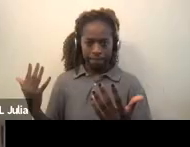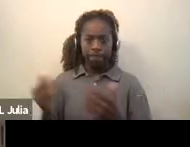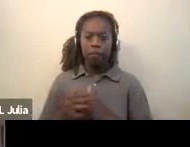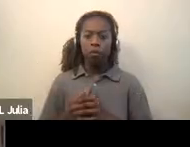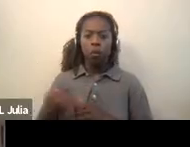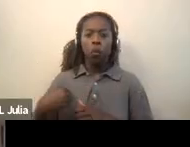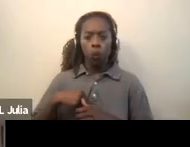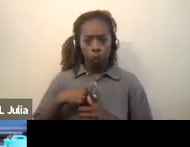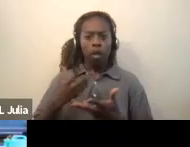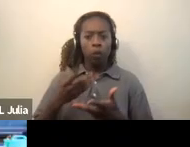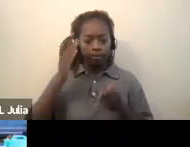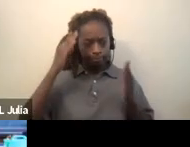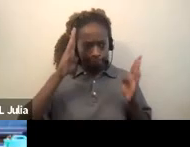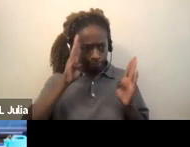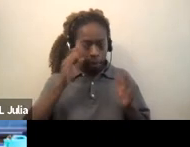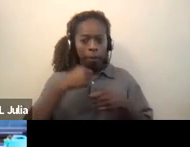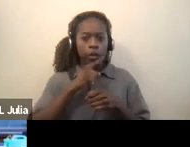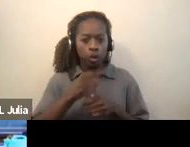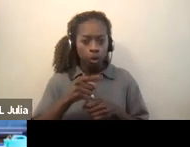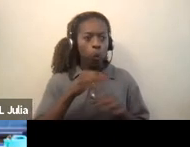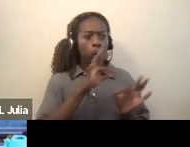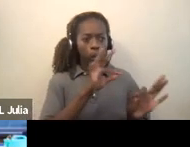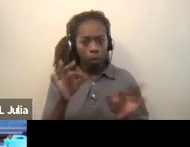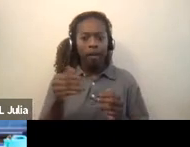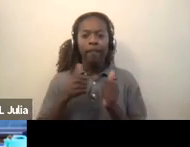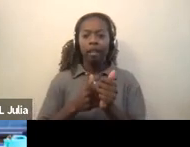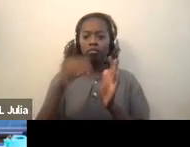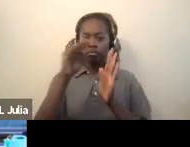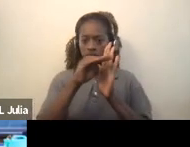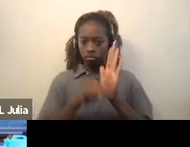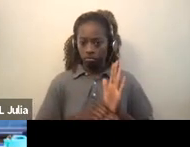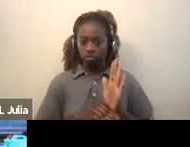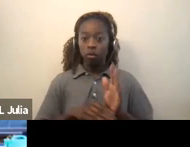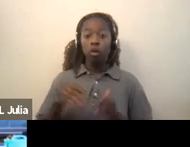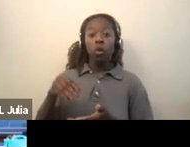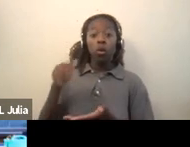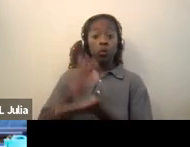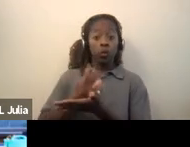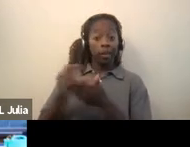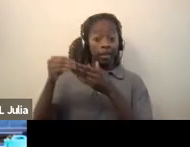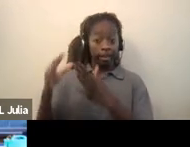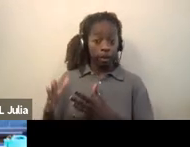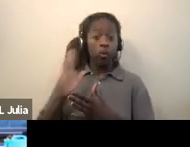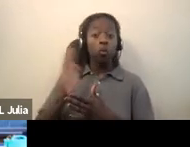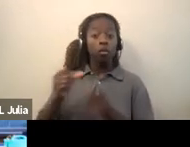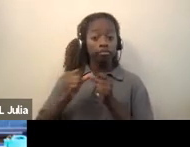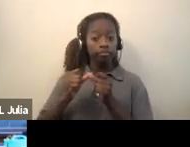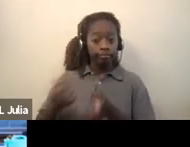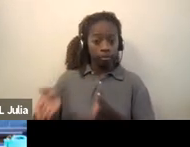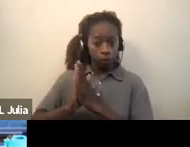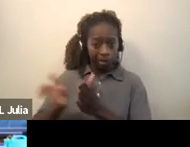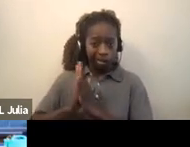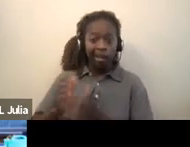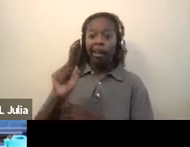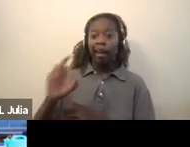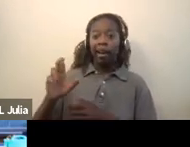they are in compliance school leaders continue to request additional air purifiers and fans as needed and turn around